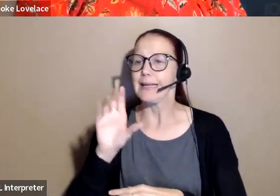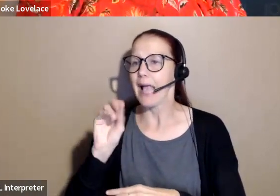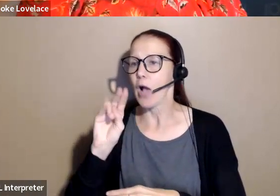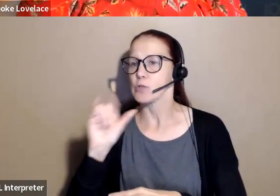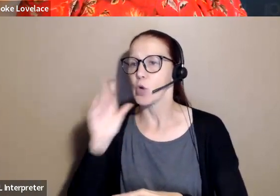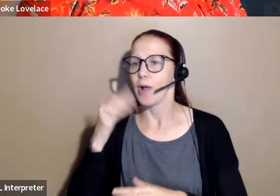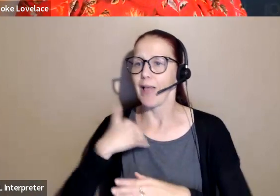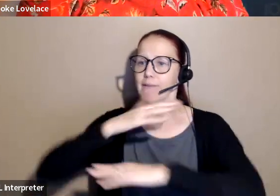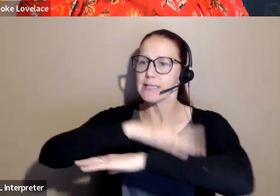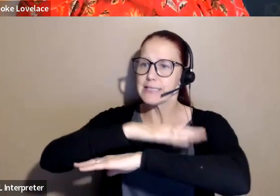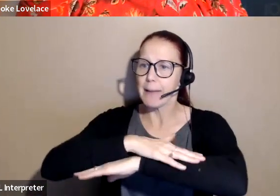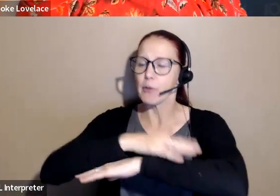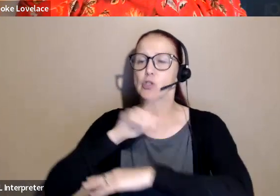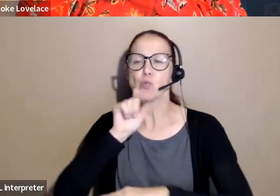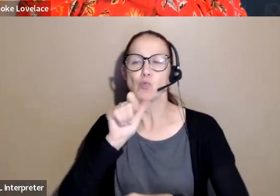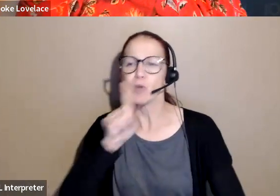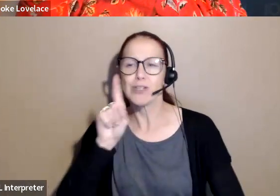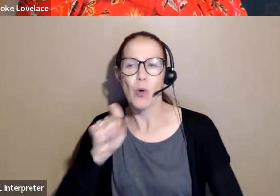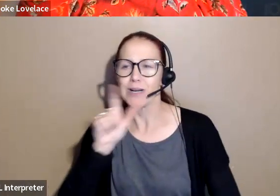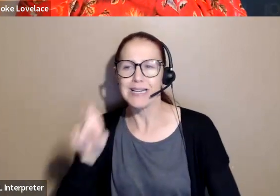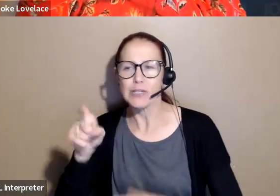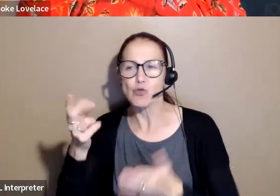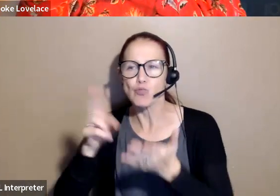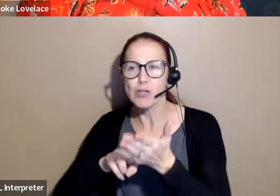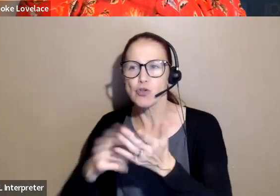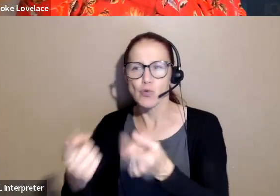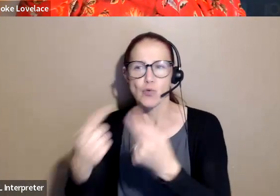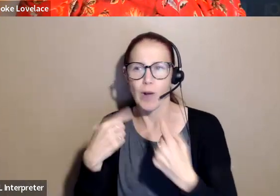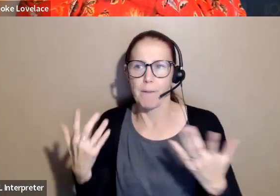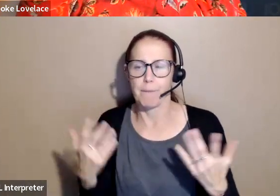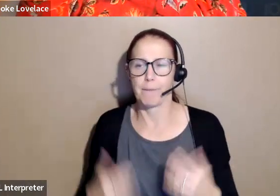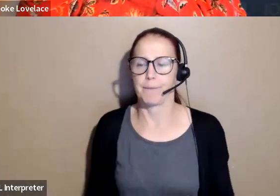table so we really don't need to register to come to it.